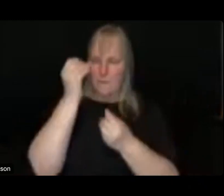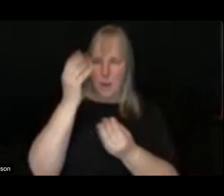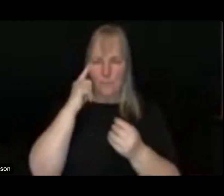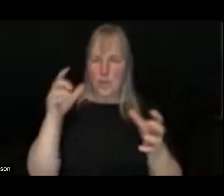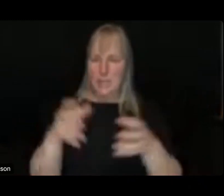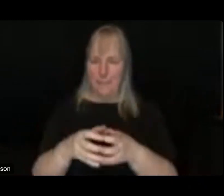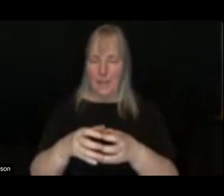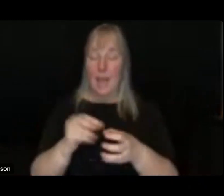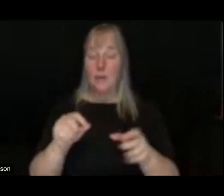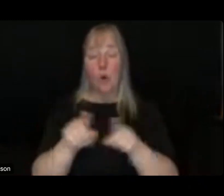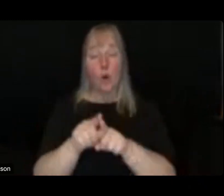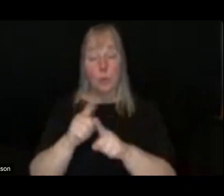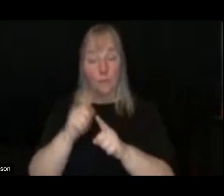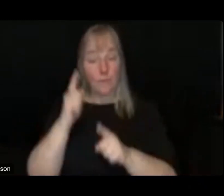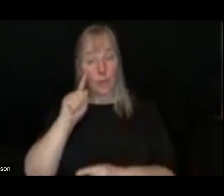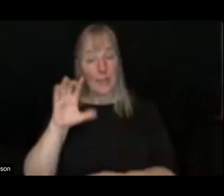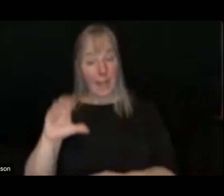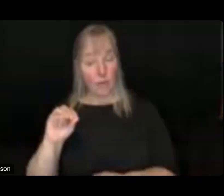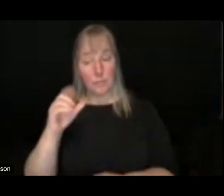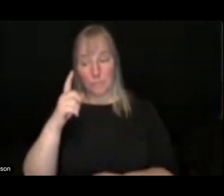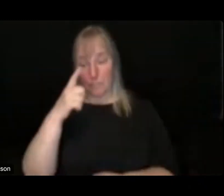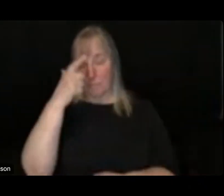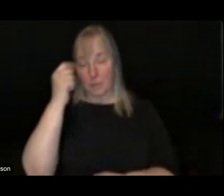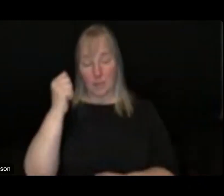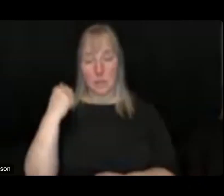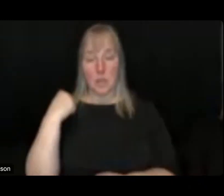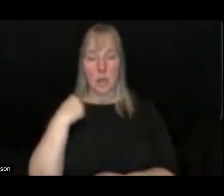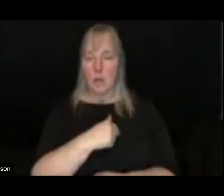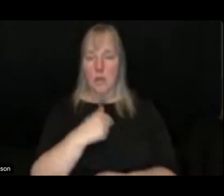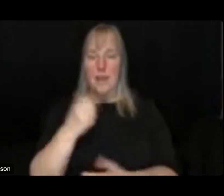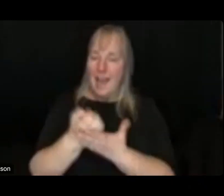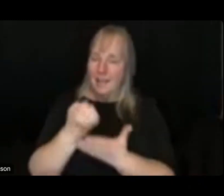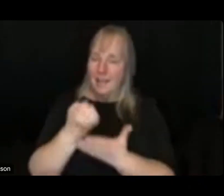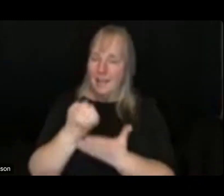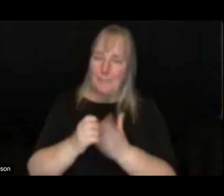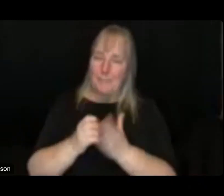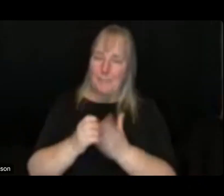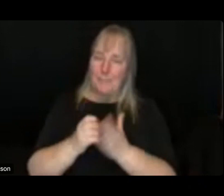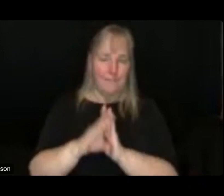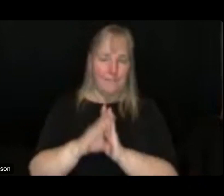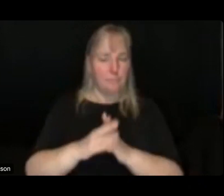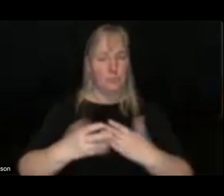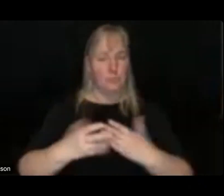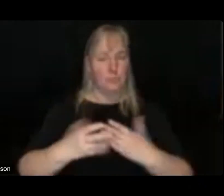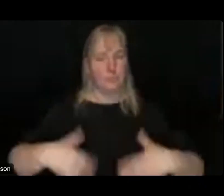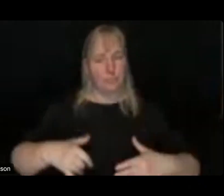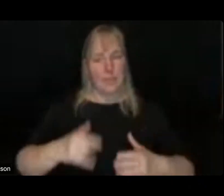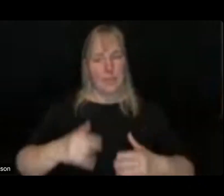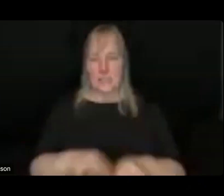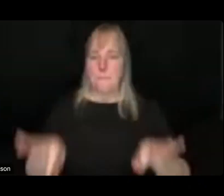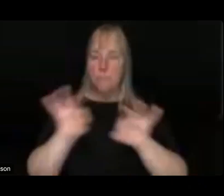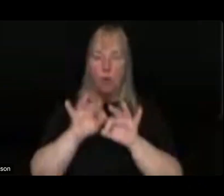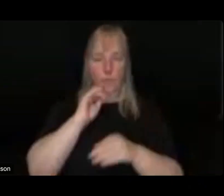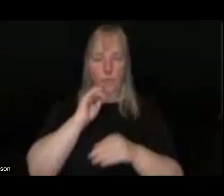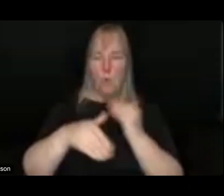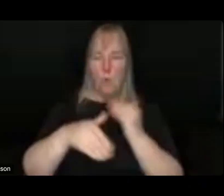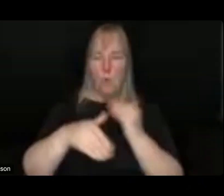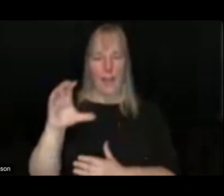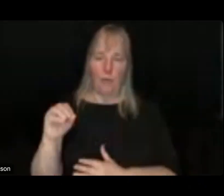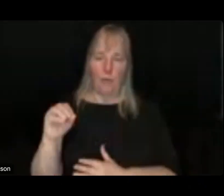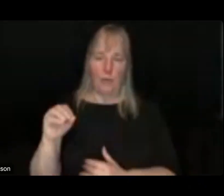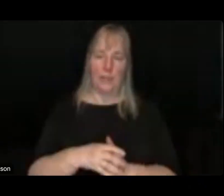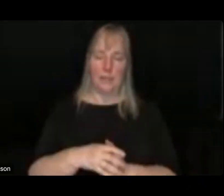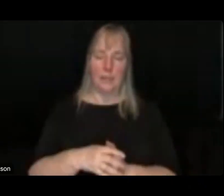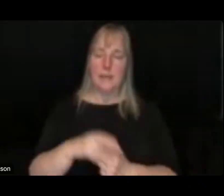also for the county, because we also, economic development is so important for the entire county there. It's very, very important